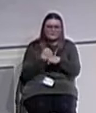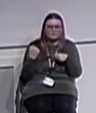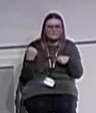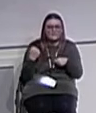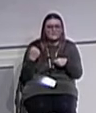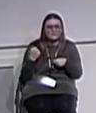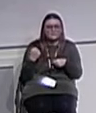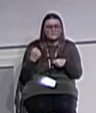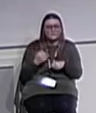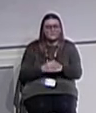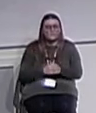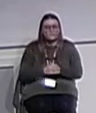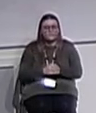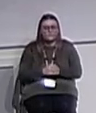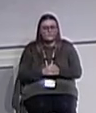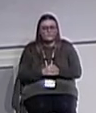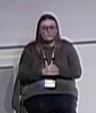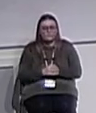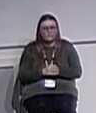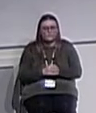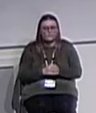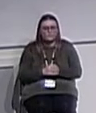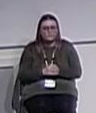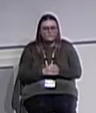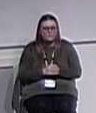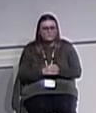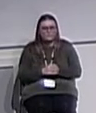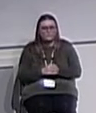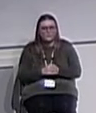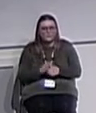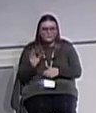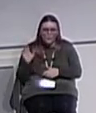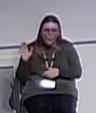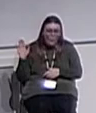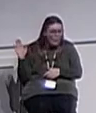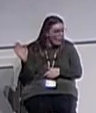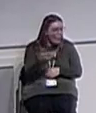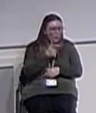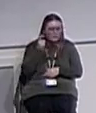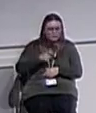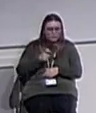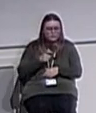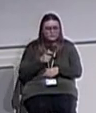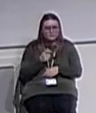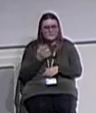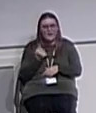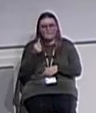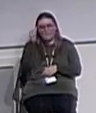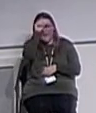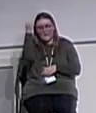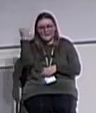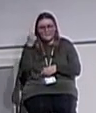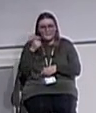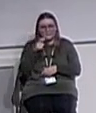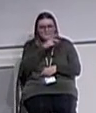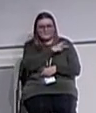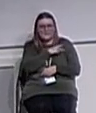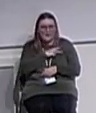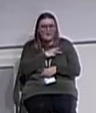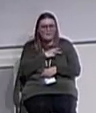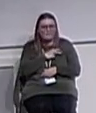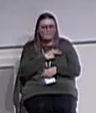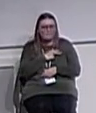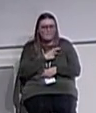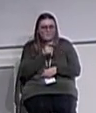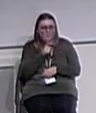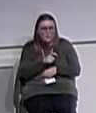etc. So everybody who comes in here has an academic member of staff that they can go to who has, you know, has